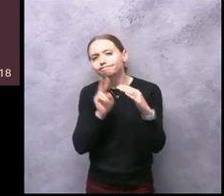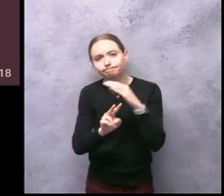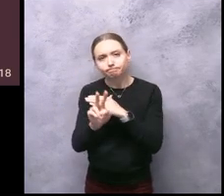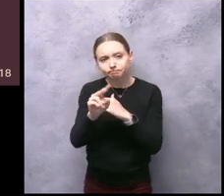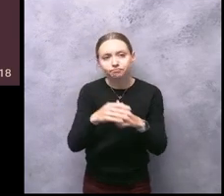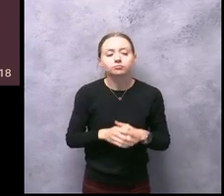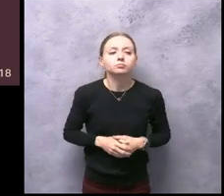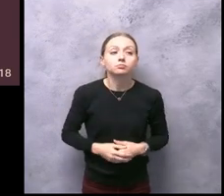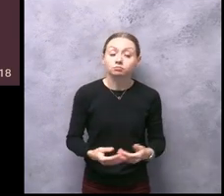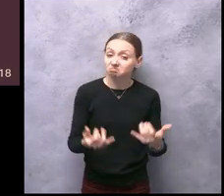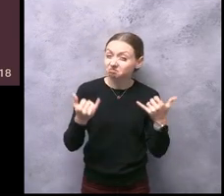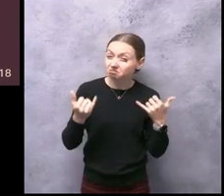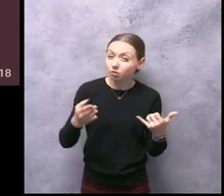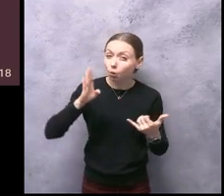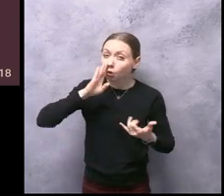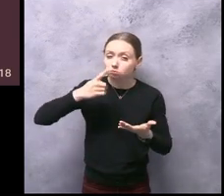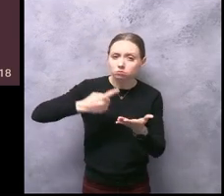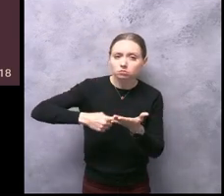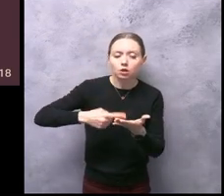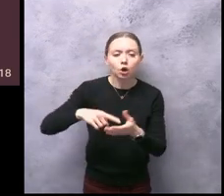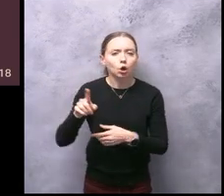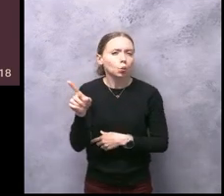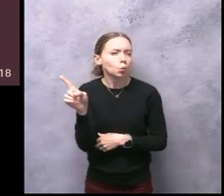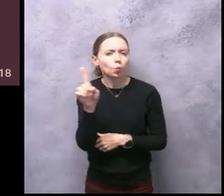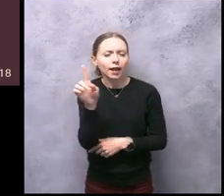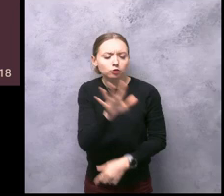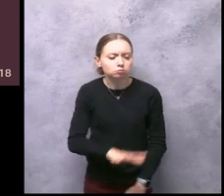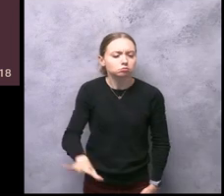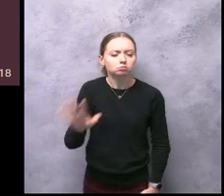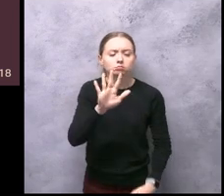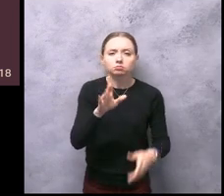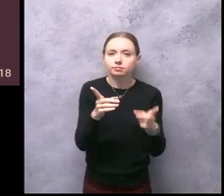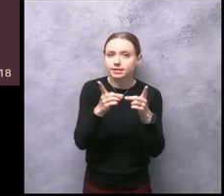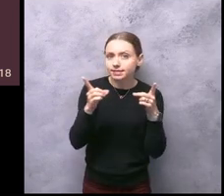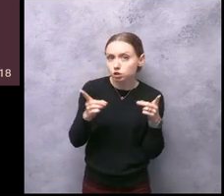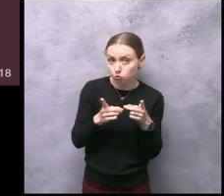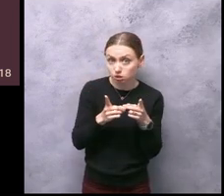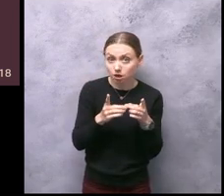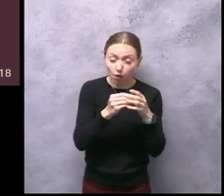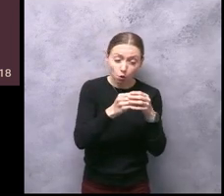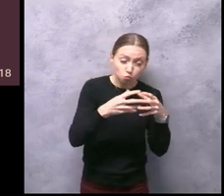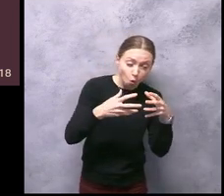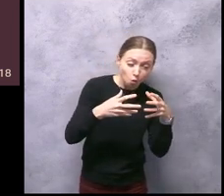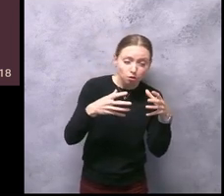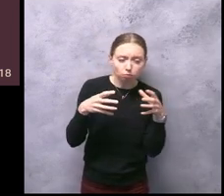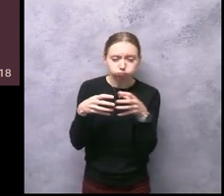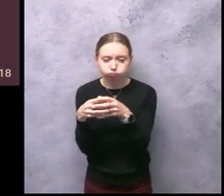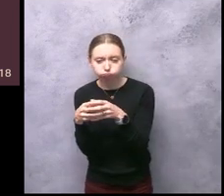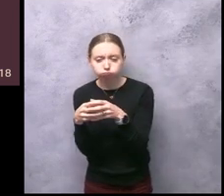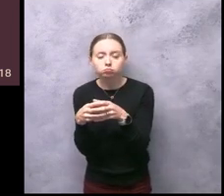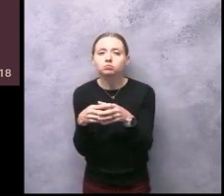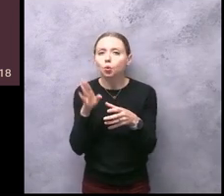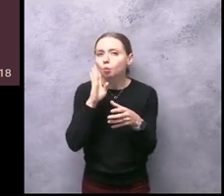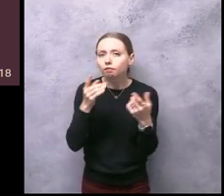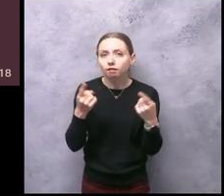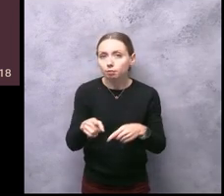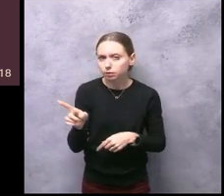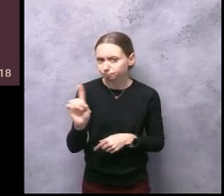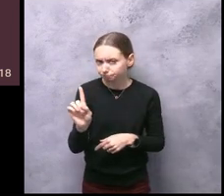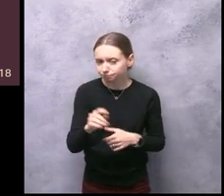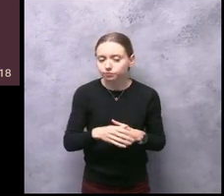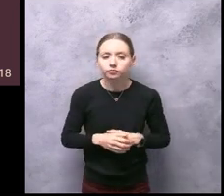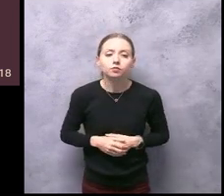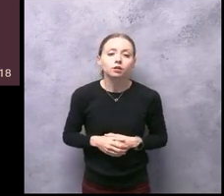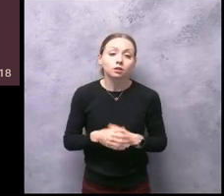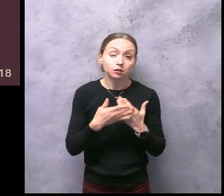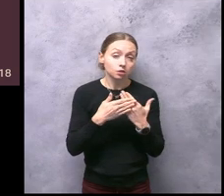let's talk now about where in the district that growth and decline is projected to happen. So over the